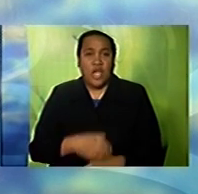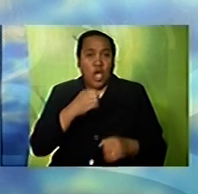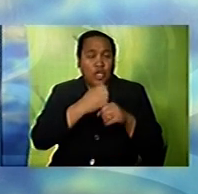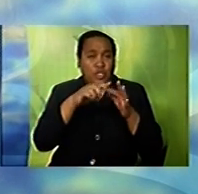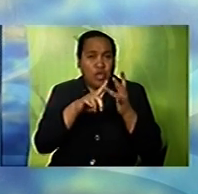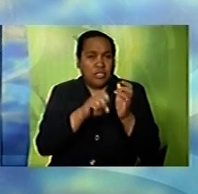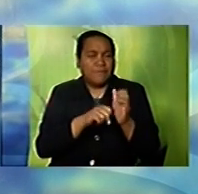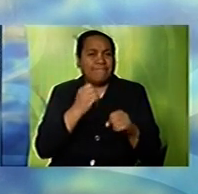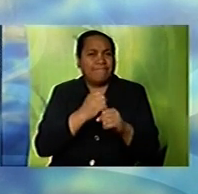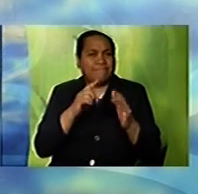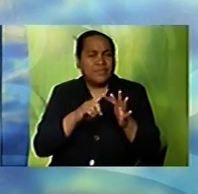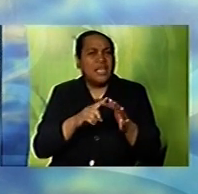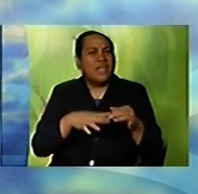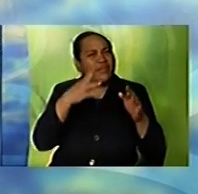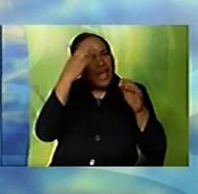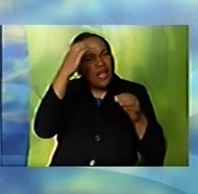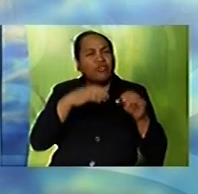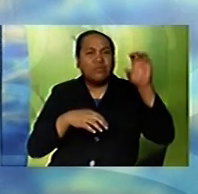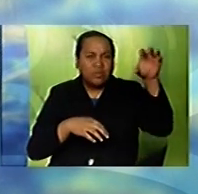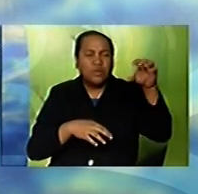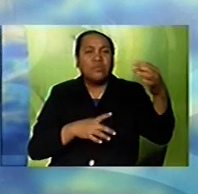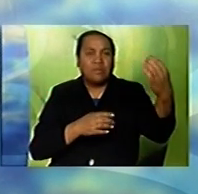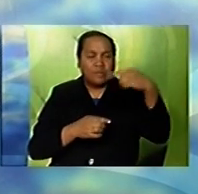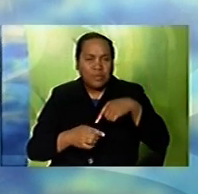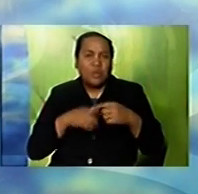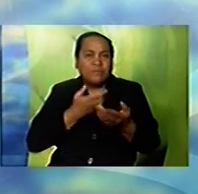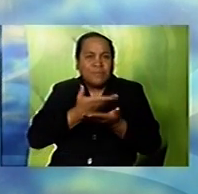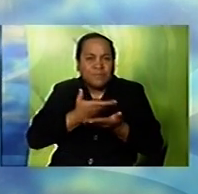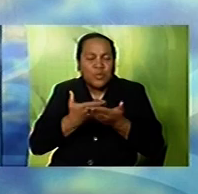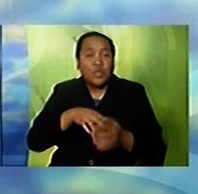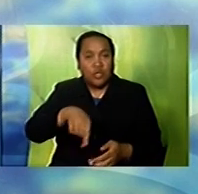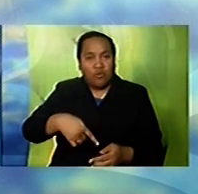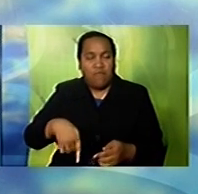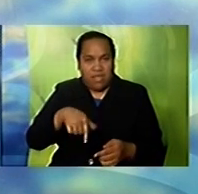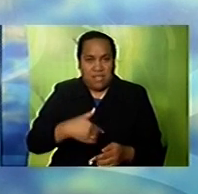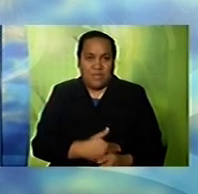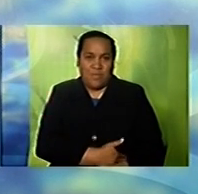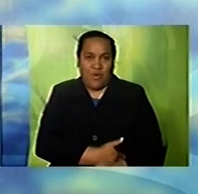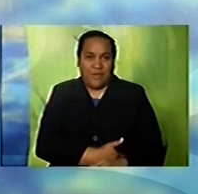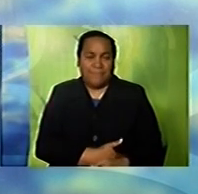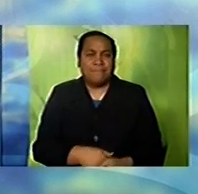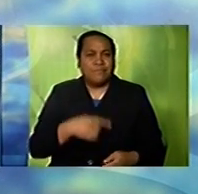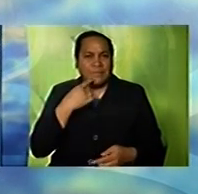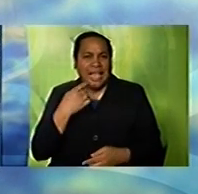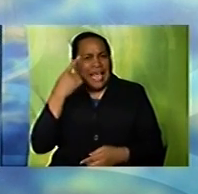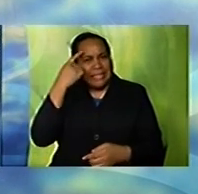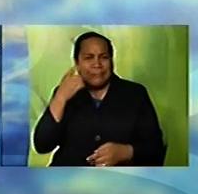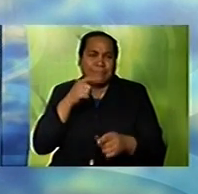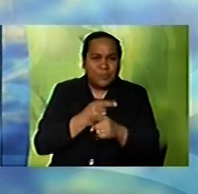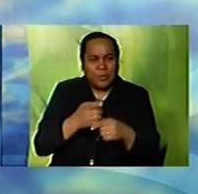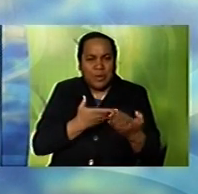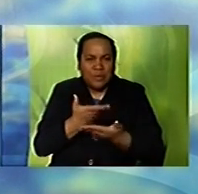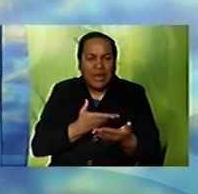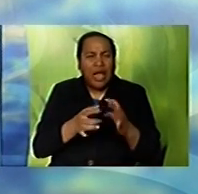Affairs Minister Grigol Vashadze was engaged in meetings with senior government officials in Suva this morning. An issue that cropped up during discussions is the